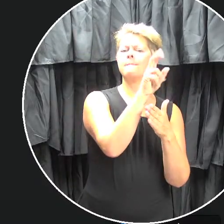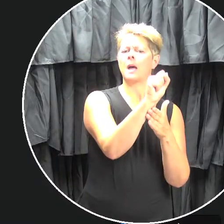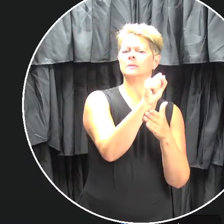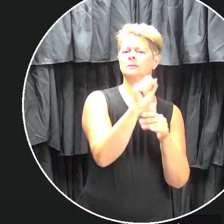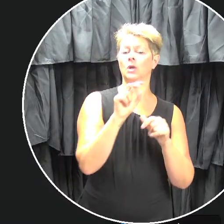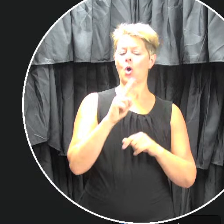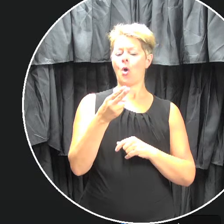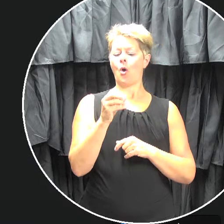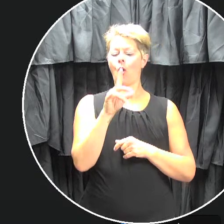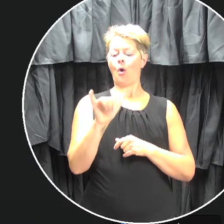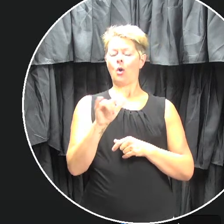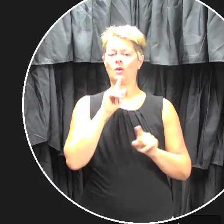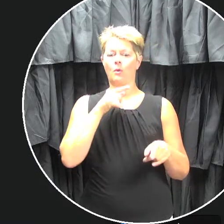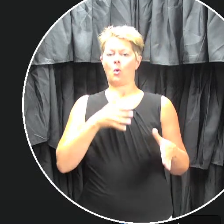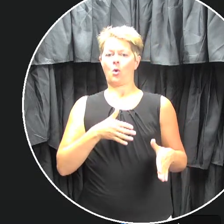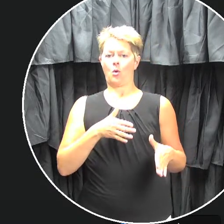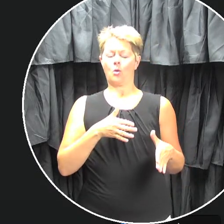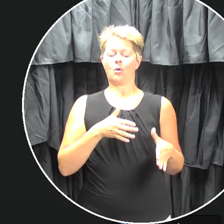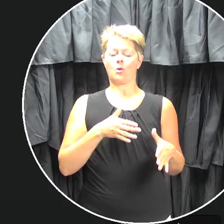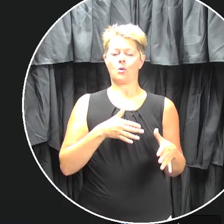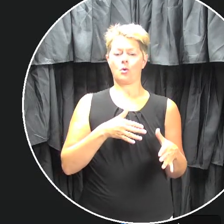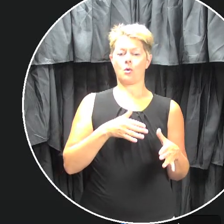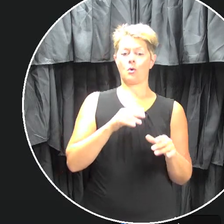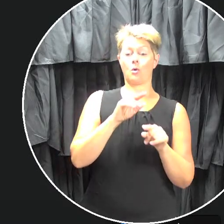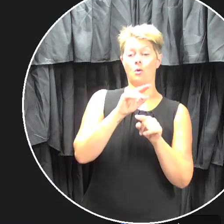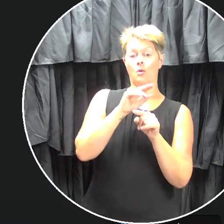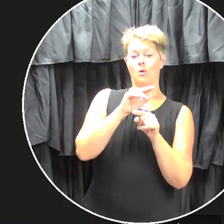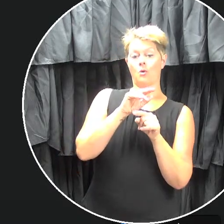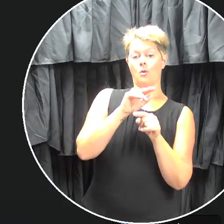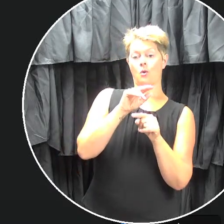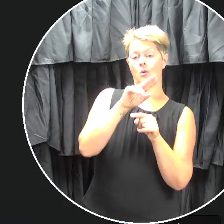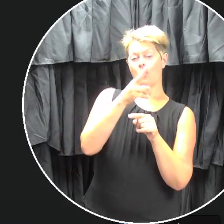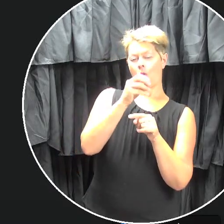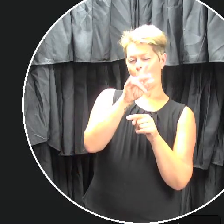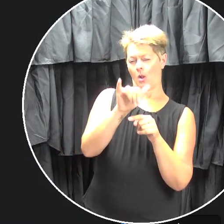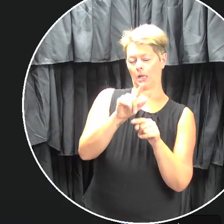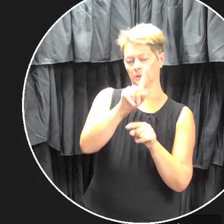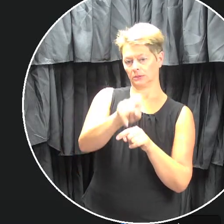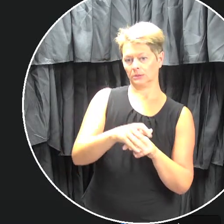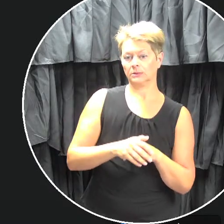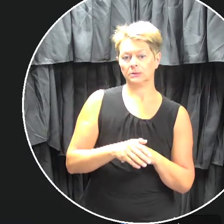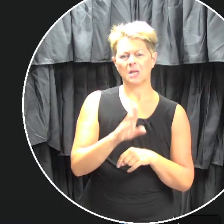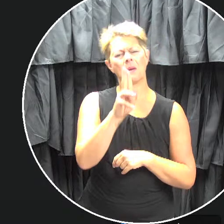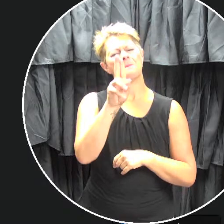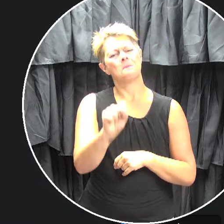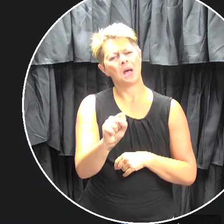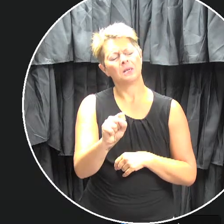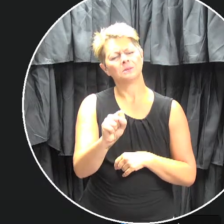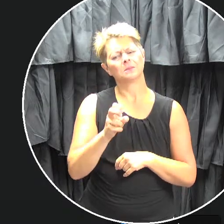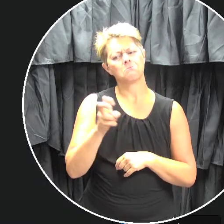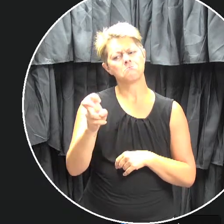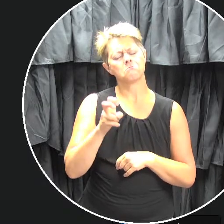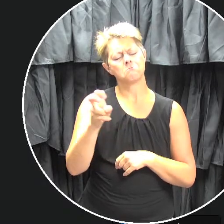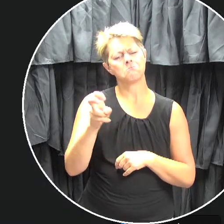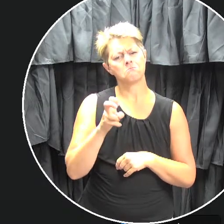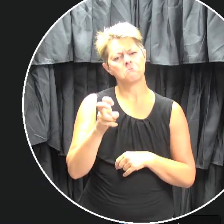Yep. Go right ahead. Okay, thanks. Just wondering about buses. That's a lot of students